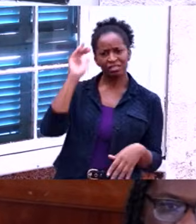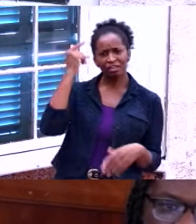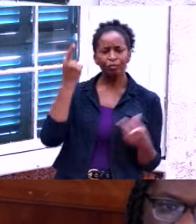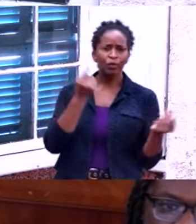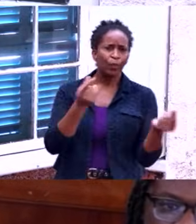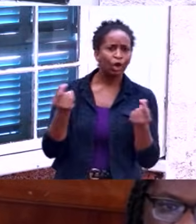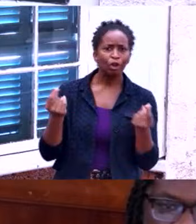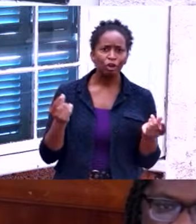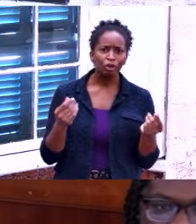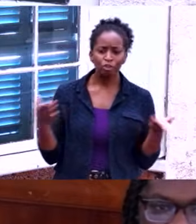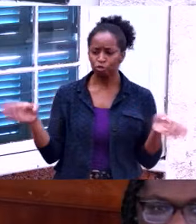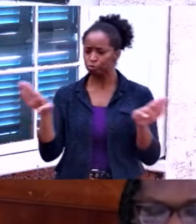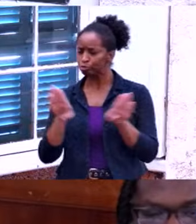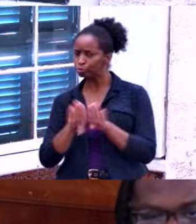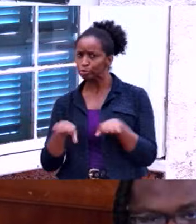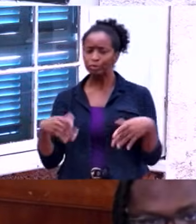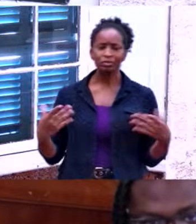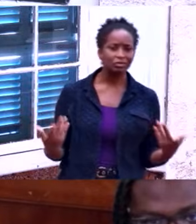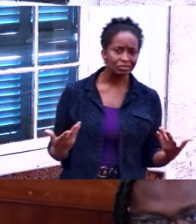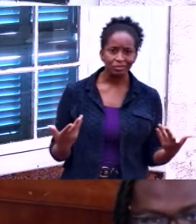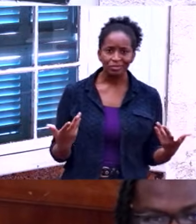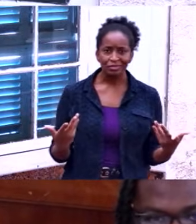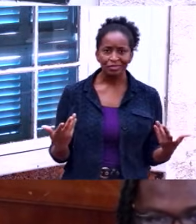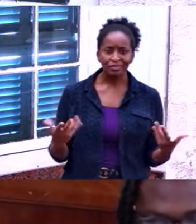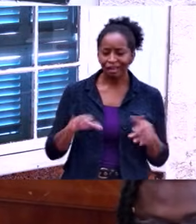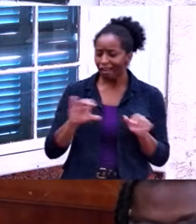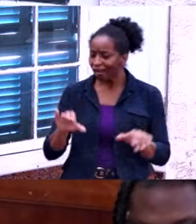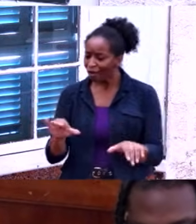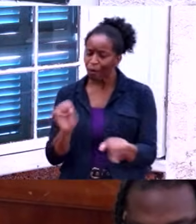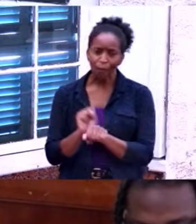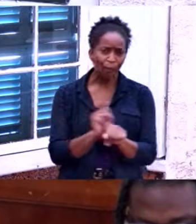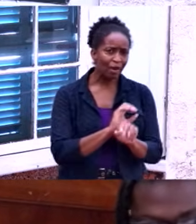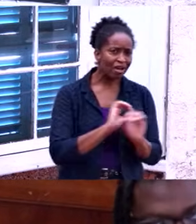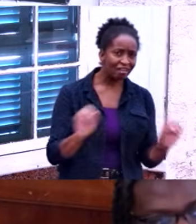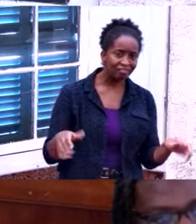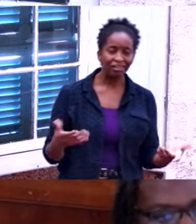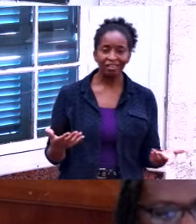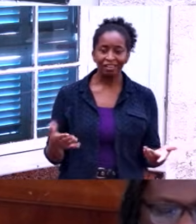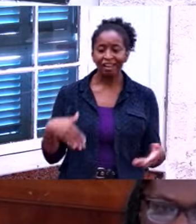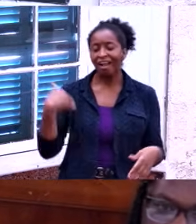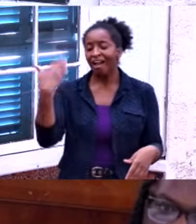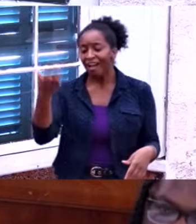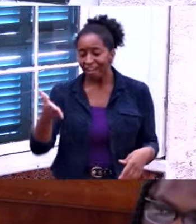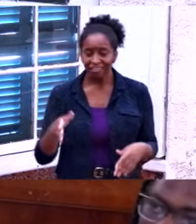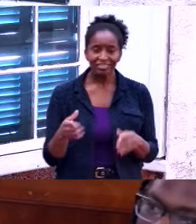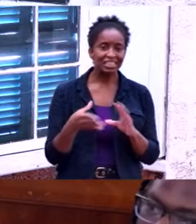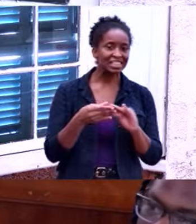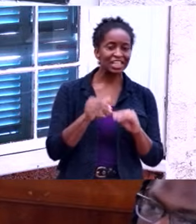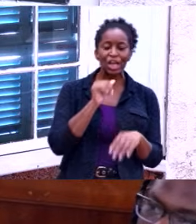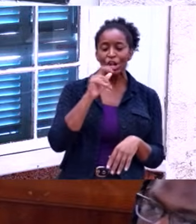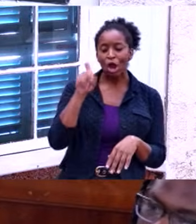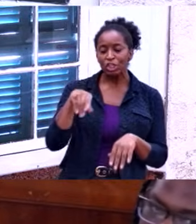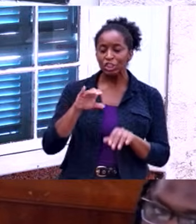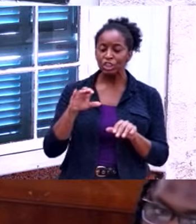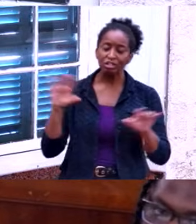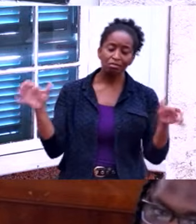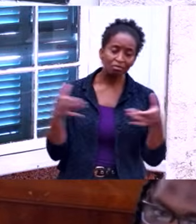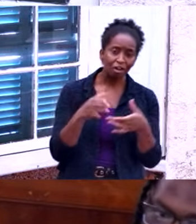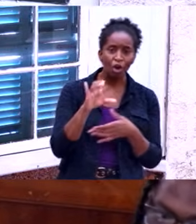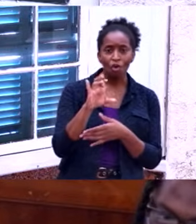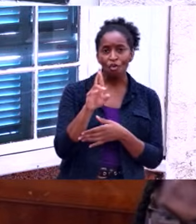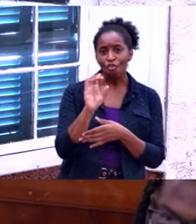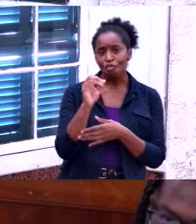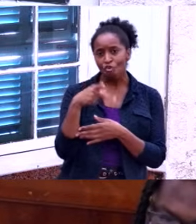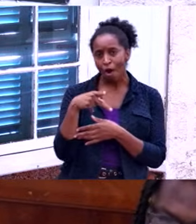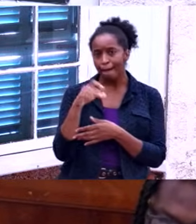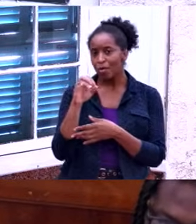length. We shouldn't be doing it at crop over. We shouldn't be doing that. So what is the government supposed to do? Sit splendidly